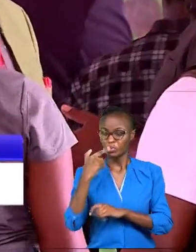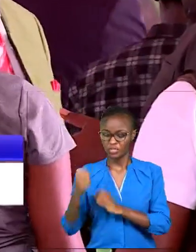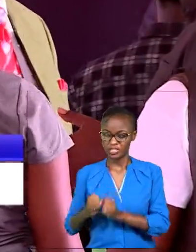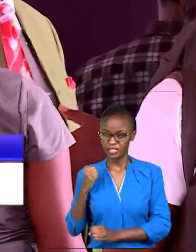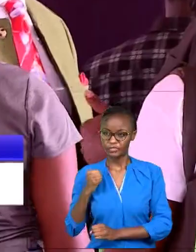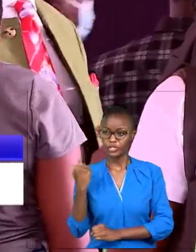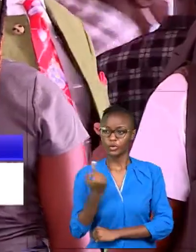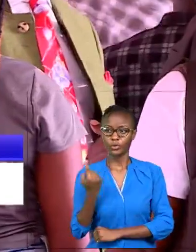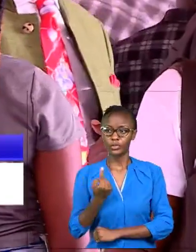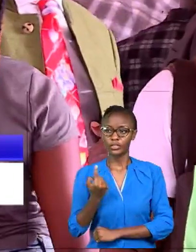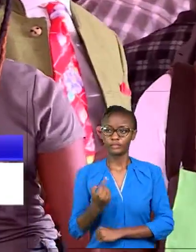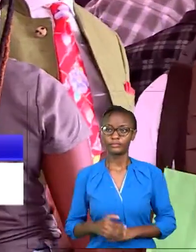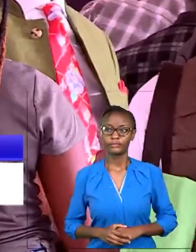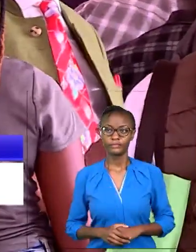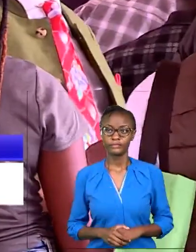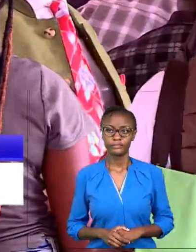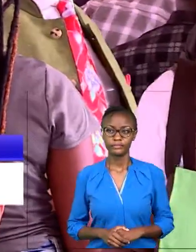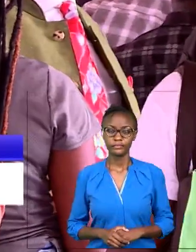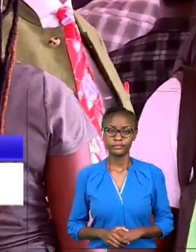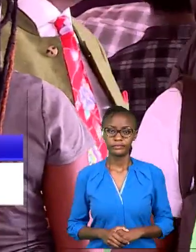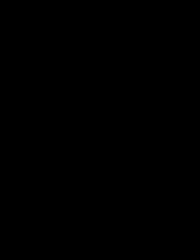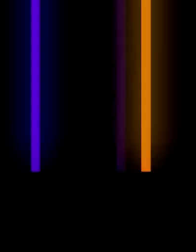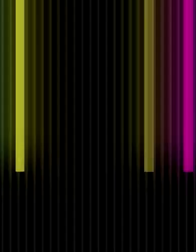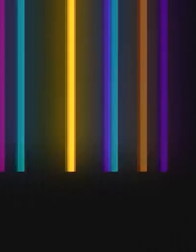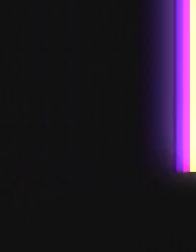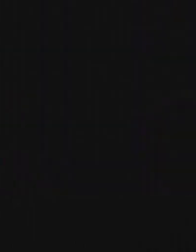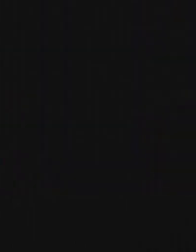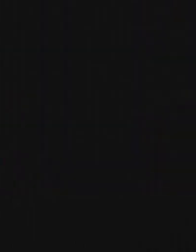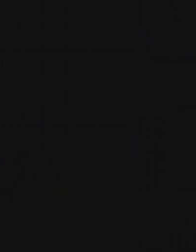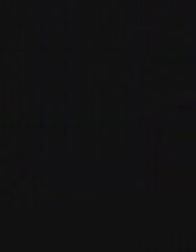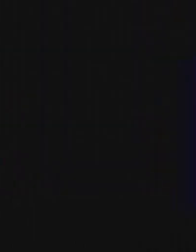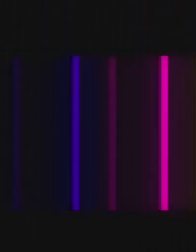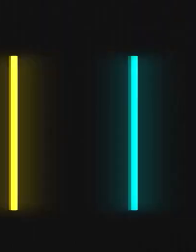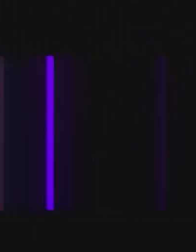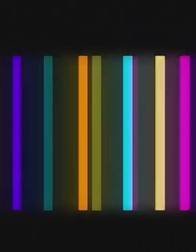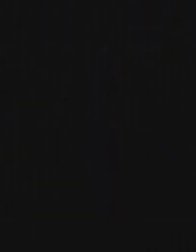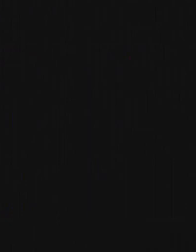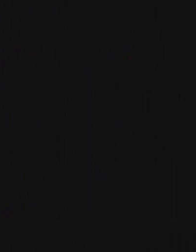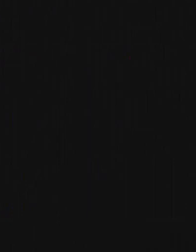Joel Chacha, Switch TV, Wate, Makueni County. Sweet.